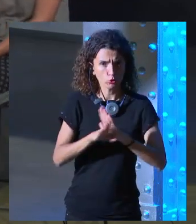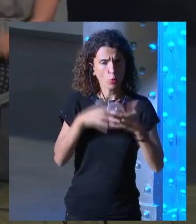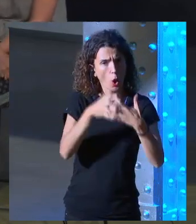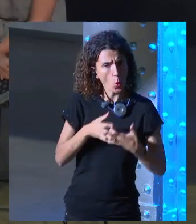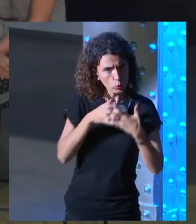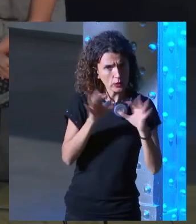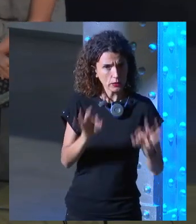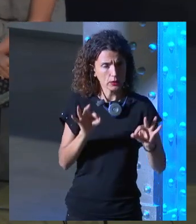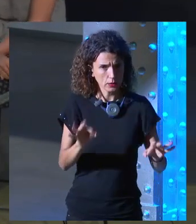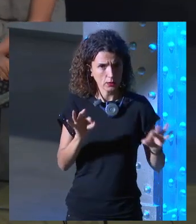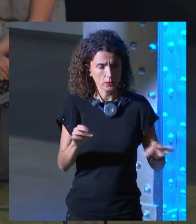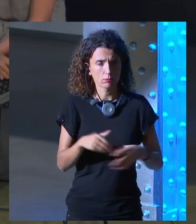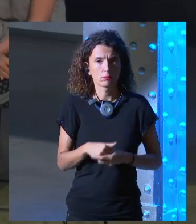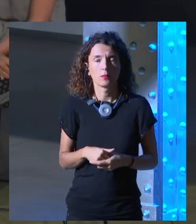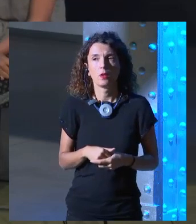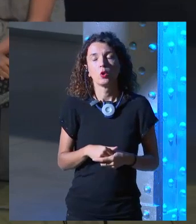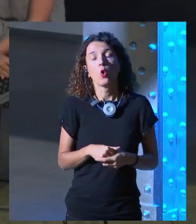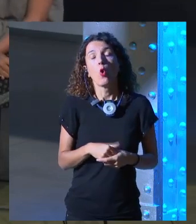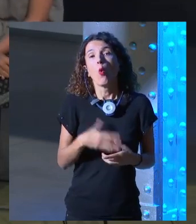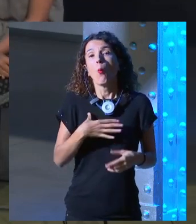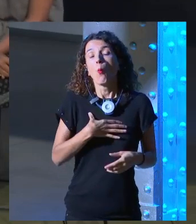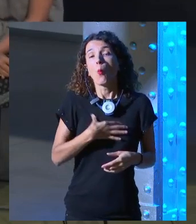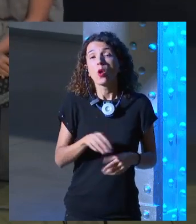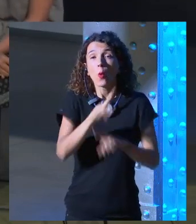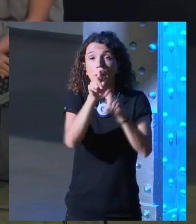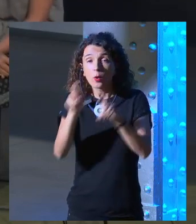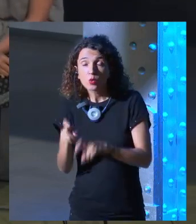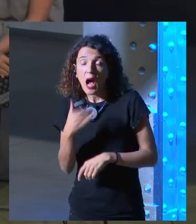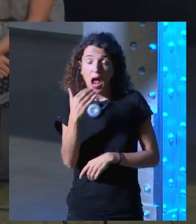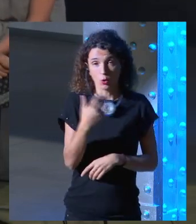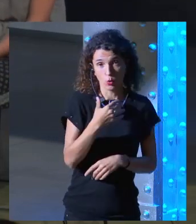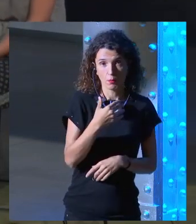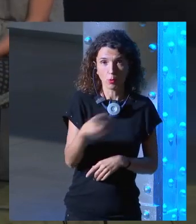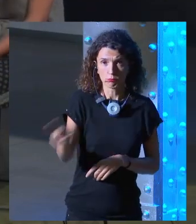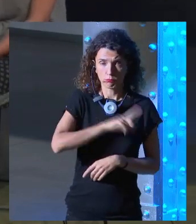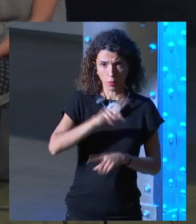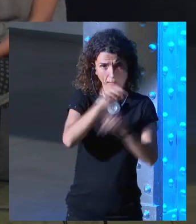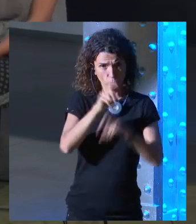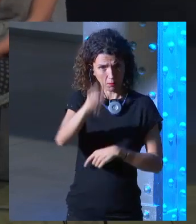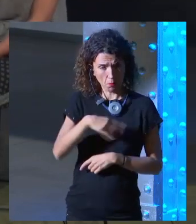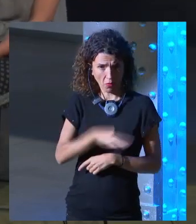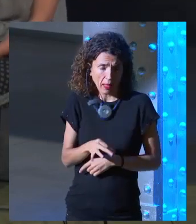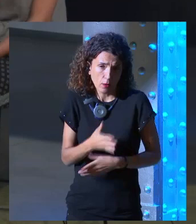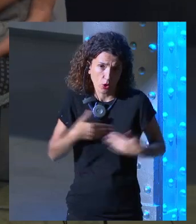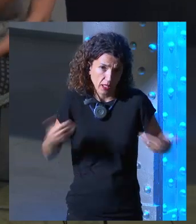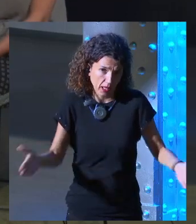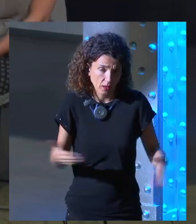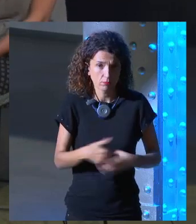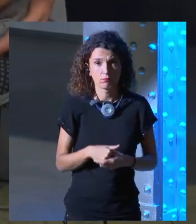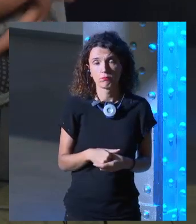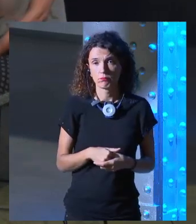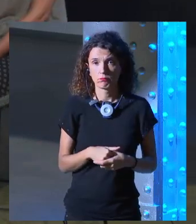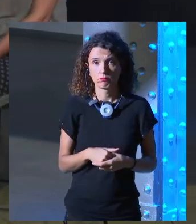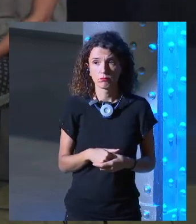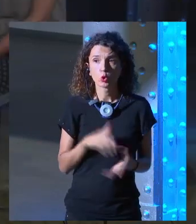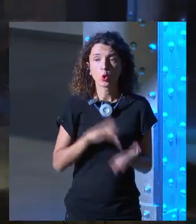you I can ask you some questions, that'd be fun. But you can ask me some questions if you want, because we haven't got much time. Podéis hacerle